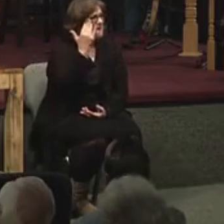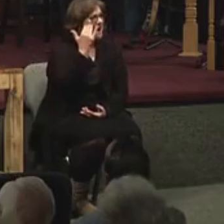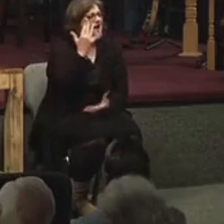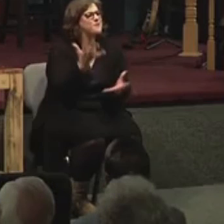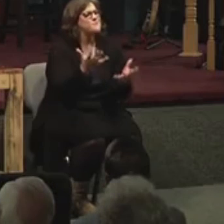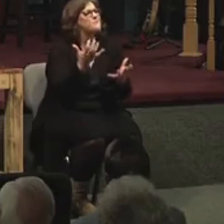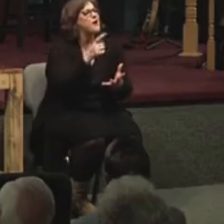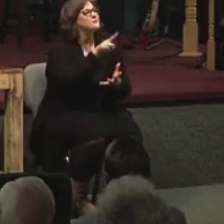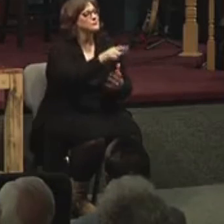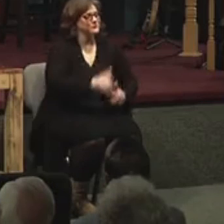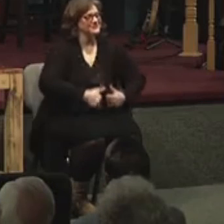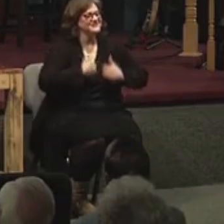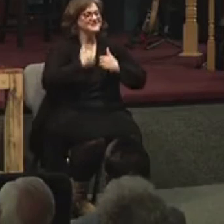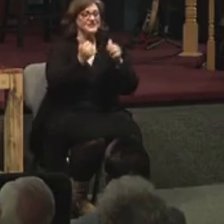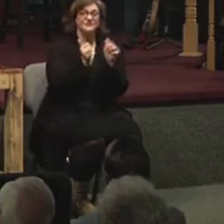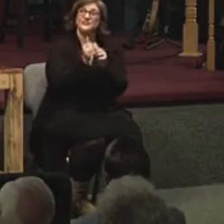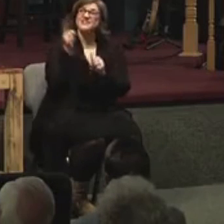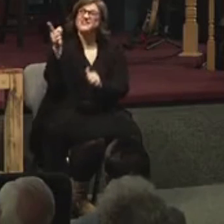and forever.